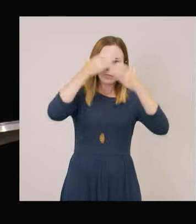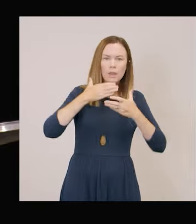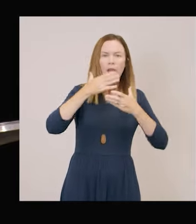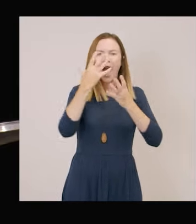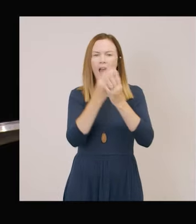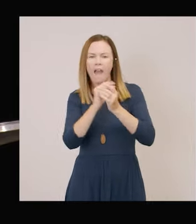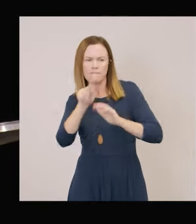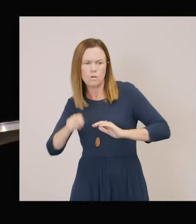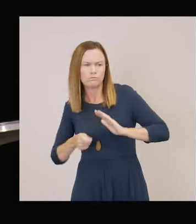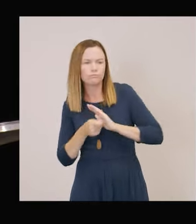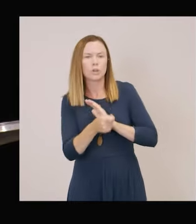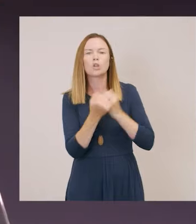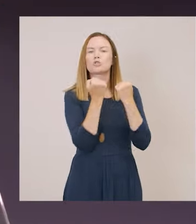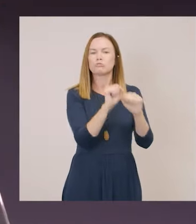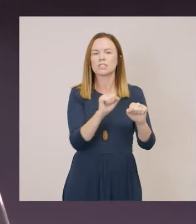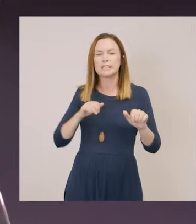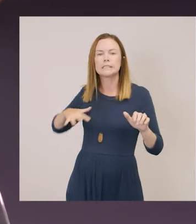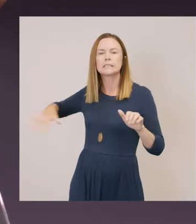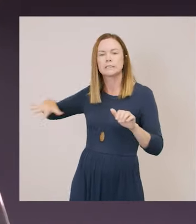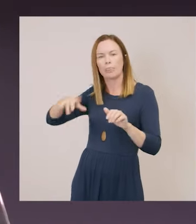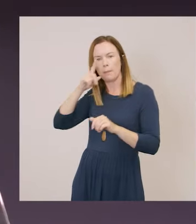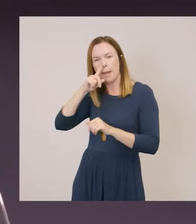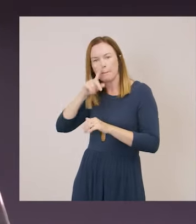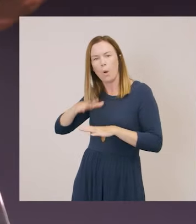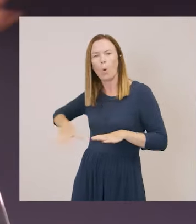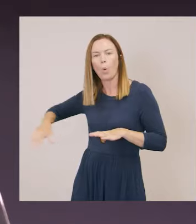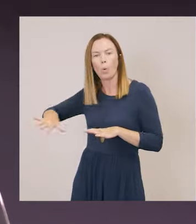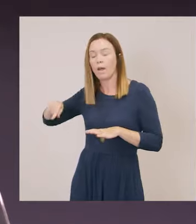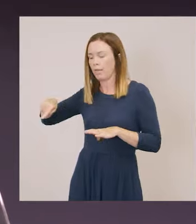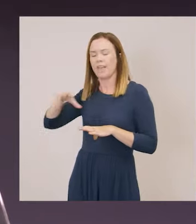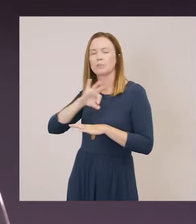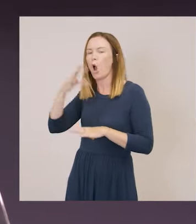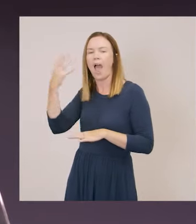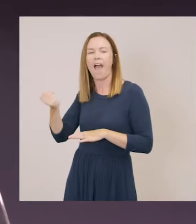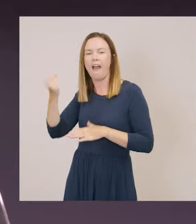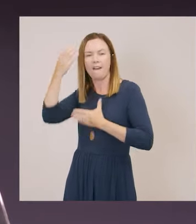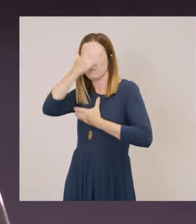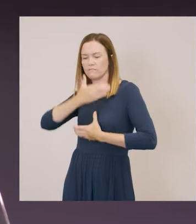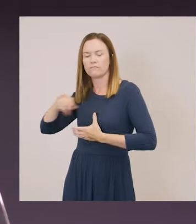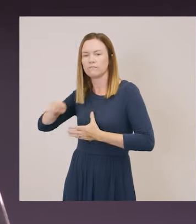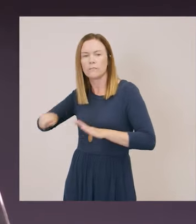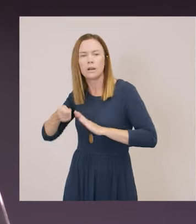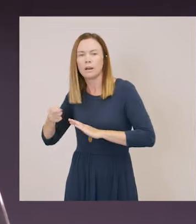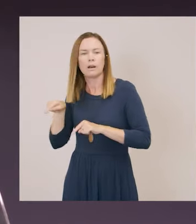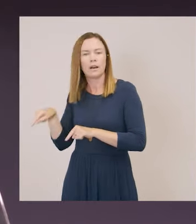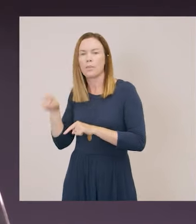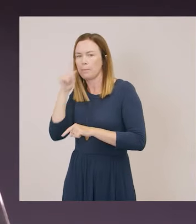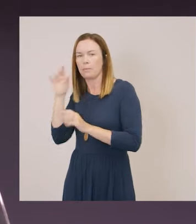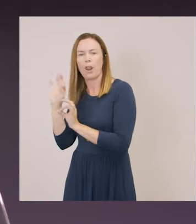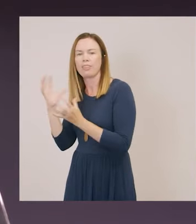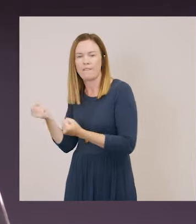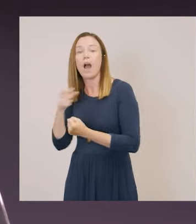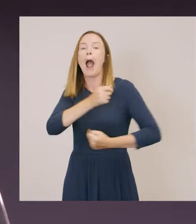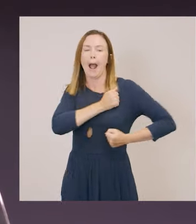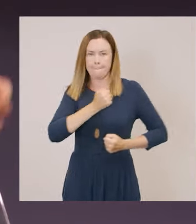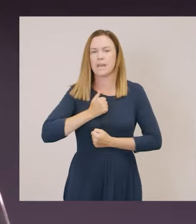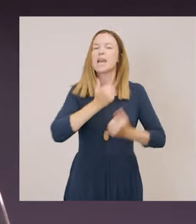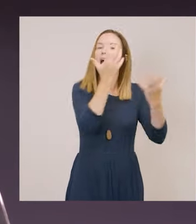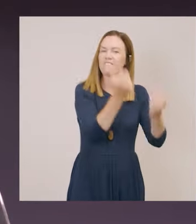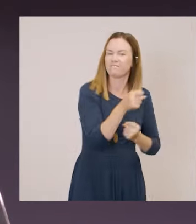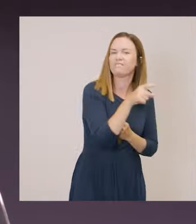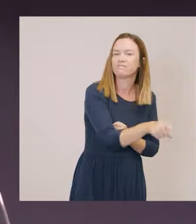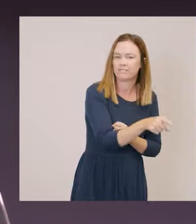up with weapons to protect the civilians. The civilians don't have weapons, they don't have armour. The army does.